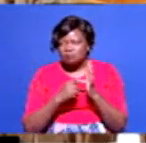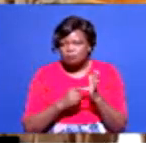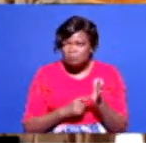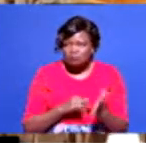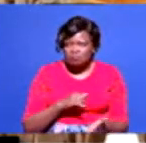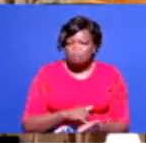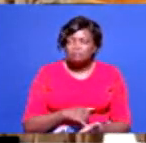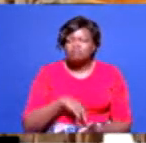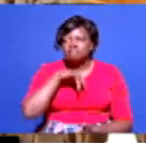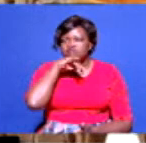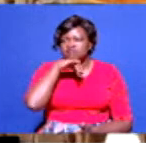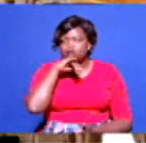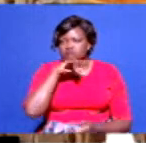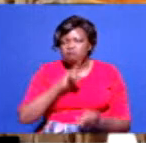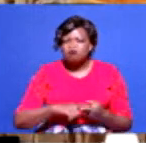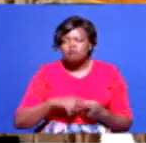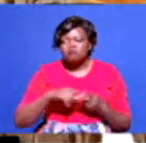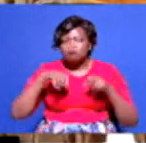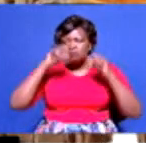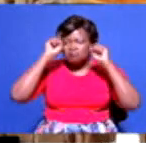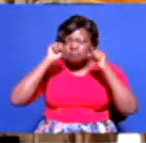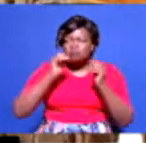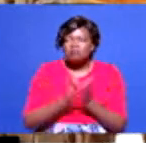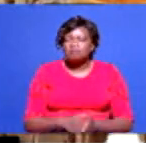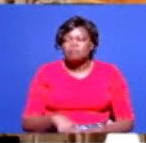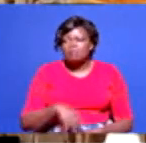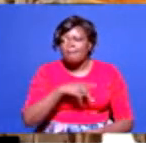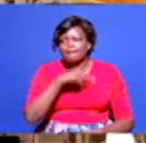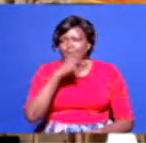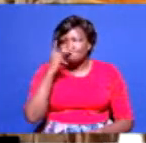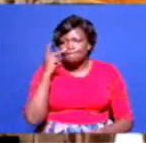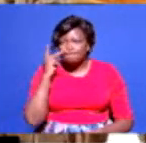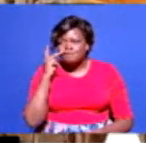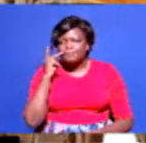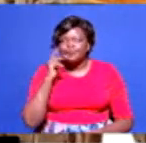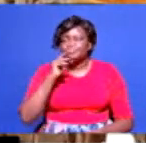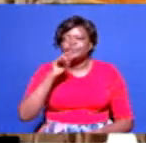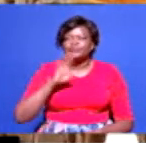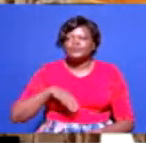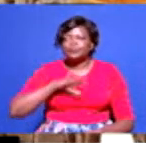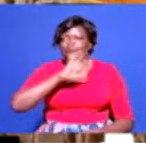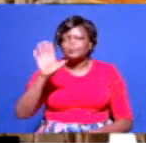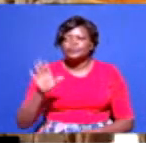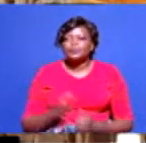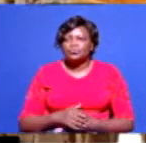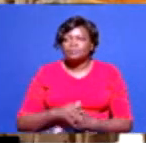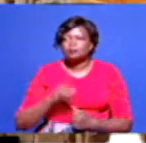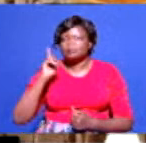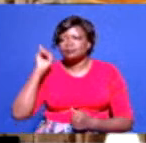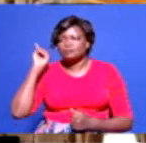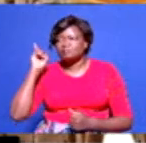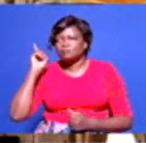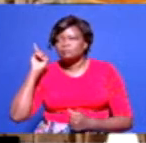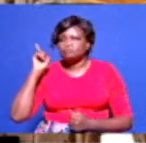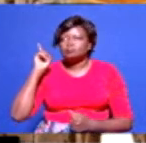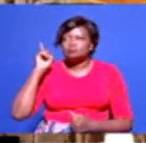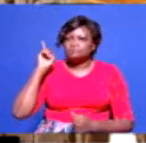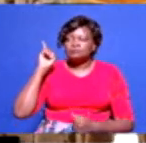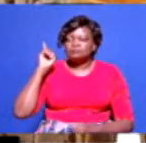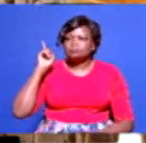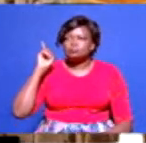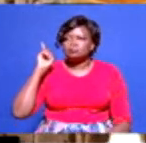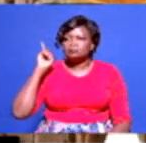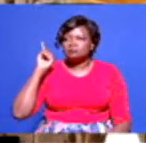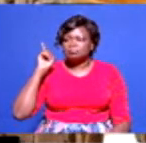Raila Odinga, Martha Karua, Kalonzo Musyoka, Charity Ngilu, Moody Awori, Lina Jebi Kilimo, Najib